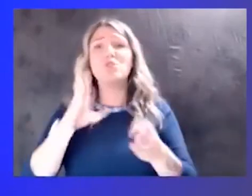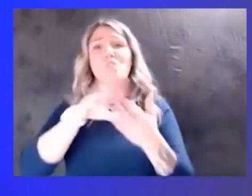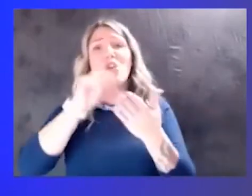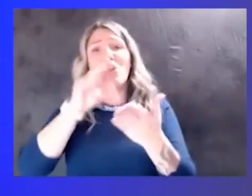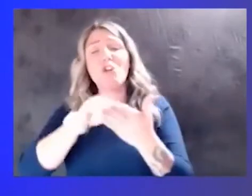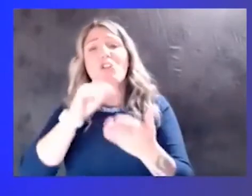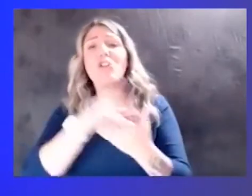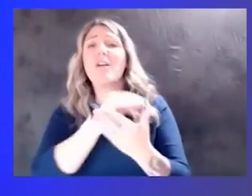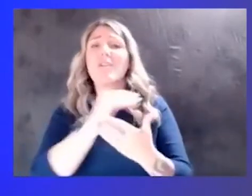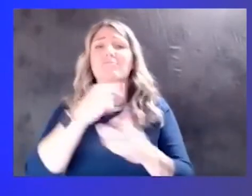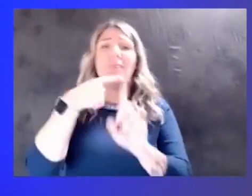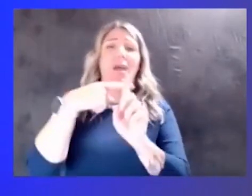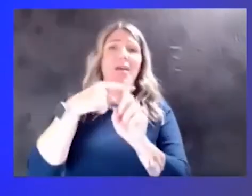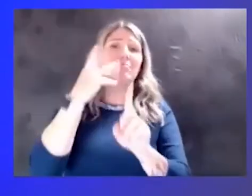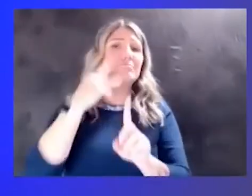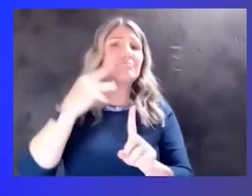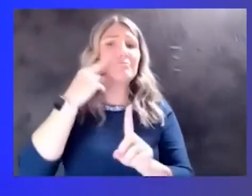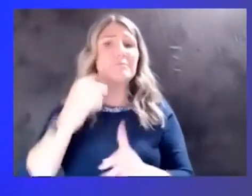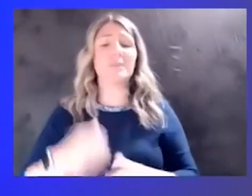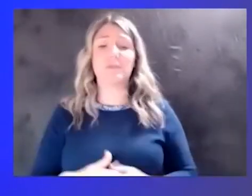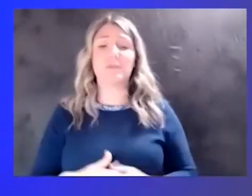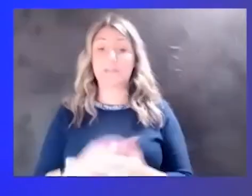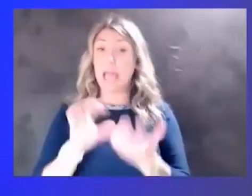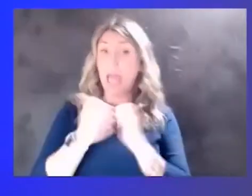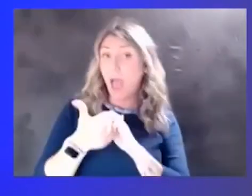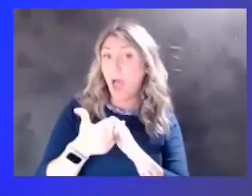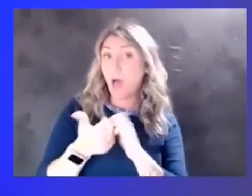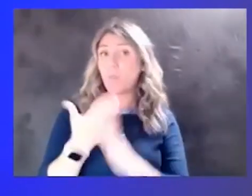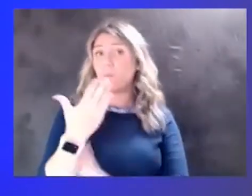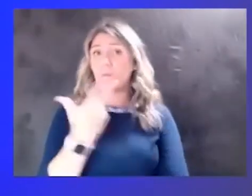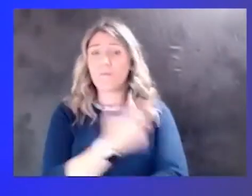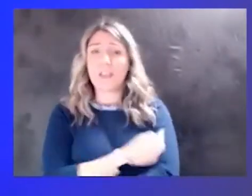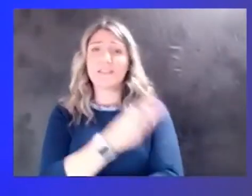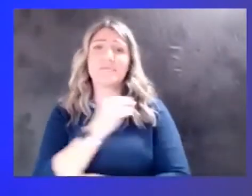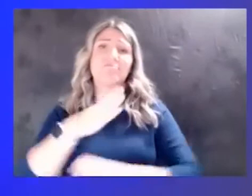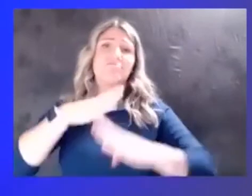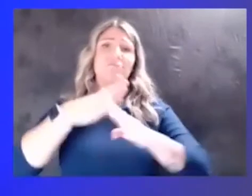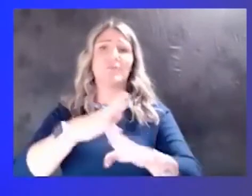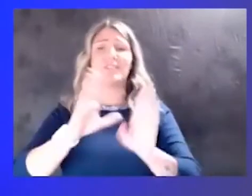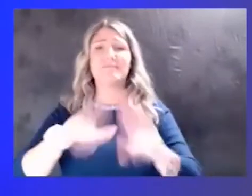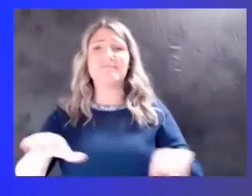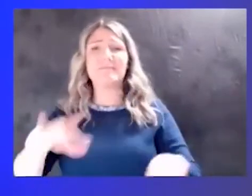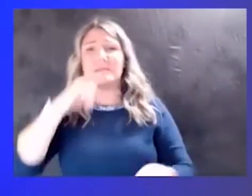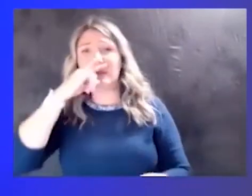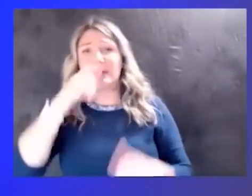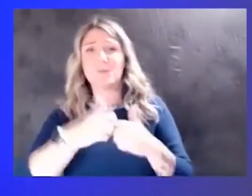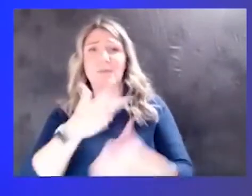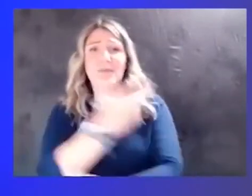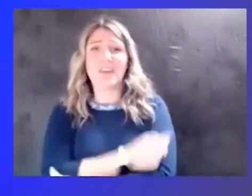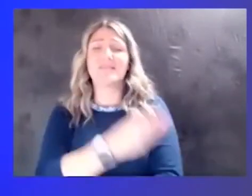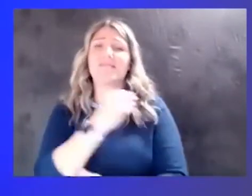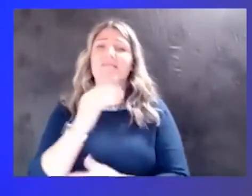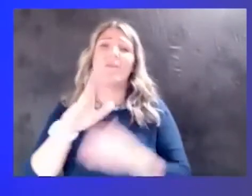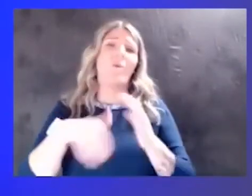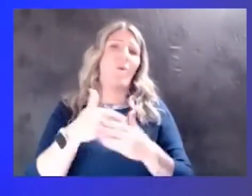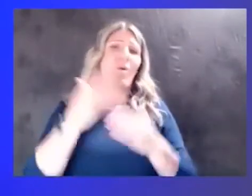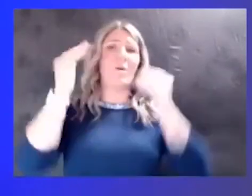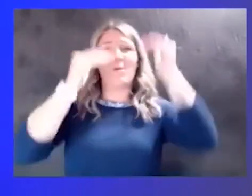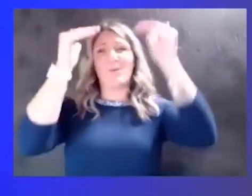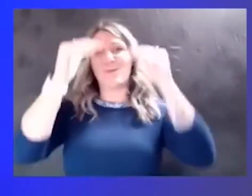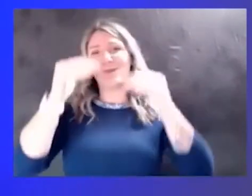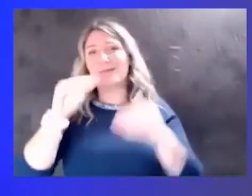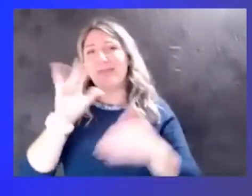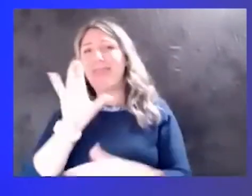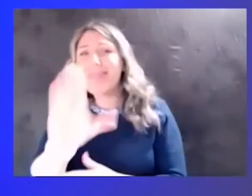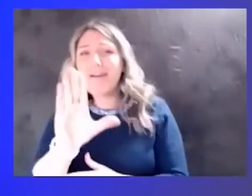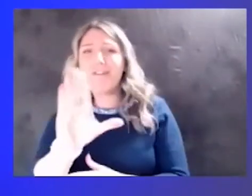positive experiences is through vaccination, protecting the kids with vaccination and all those adults in the school as well. So